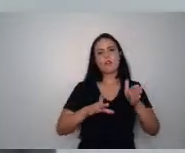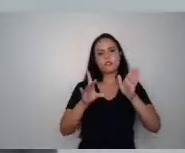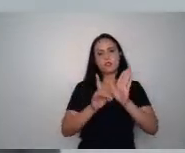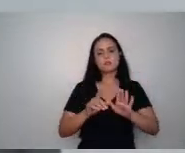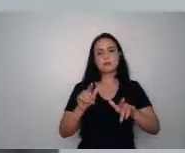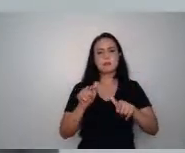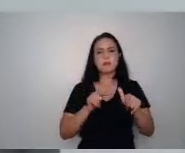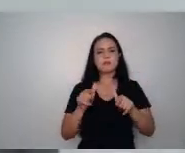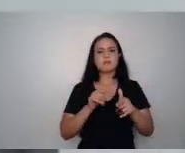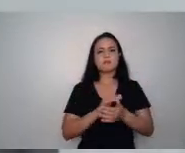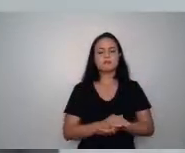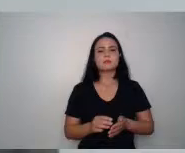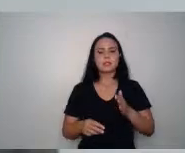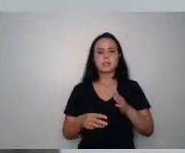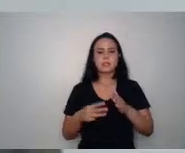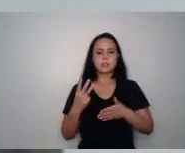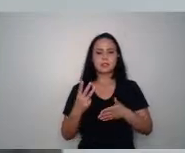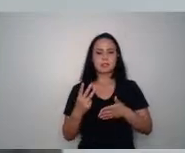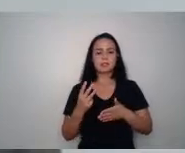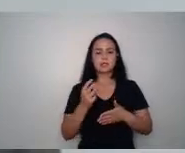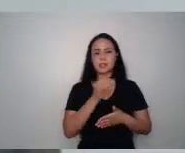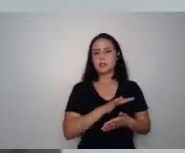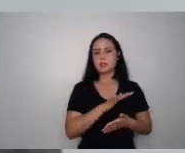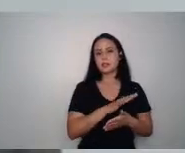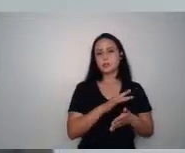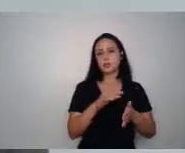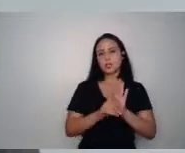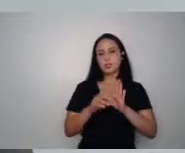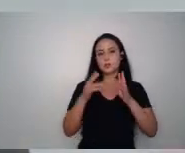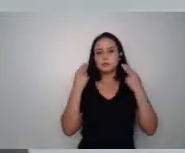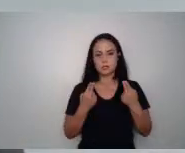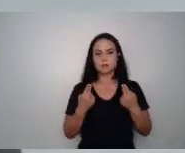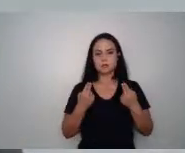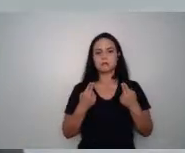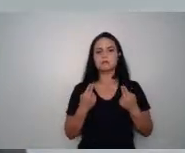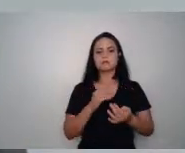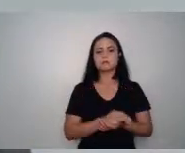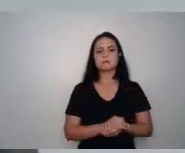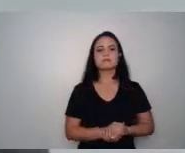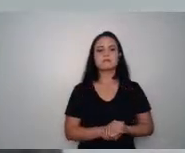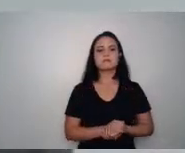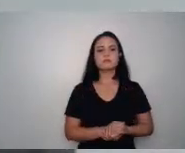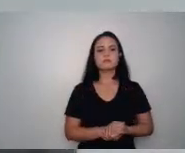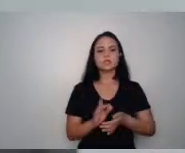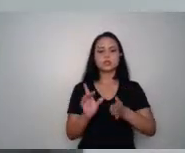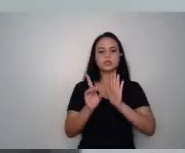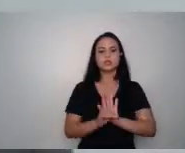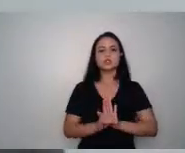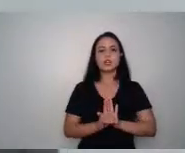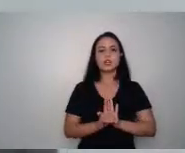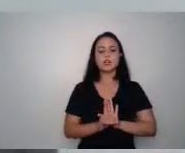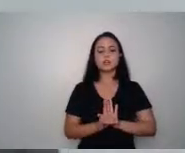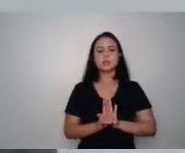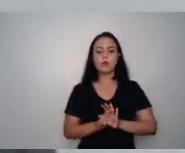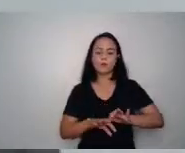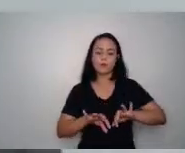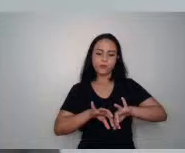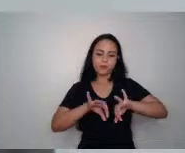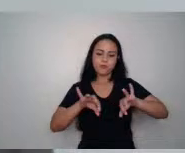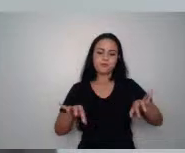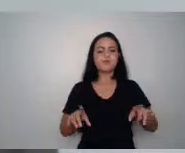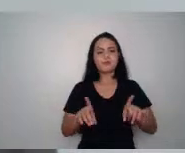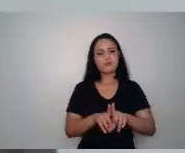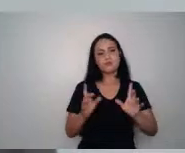here it's where located the labor rights. And the third generation of human rights would include